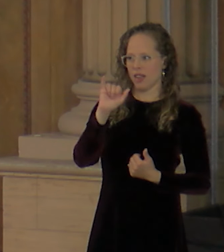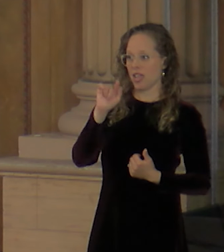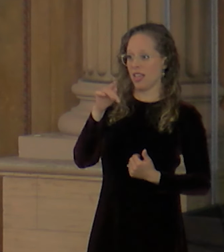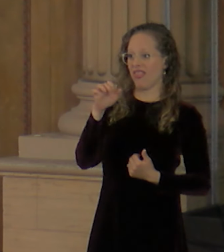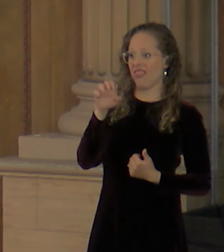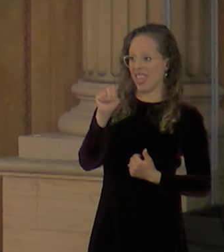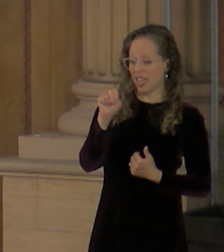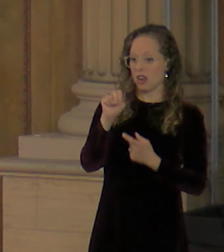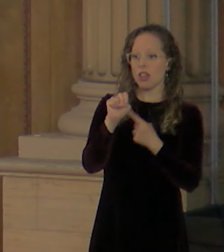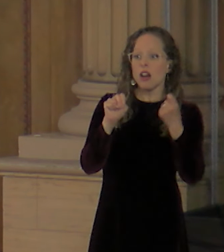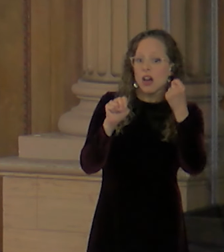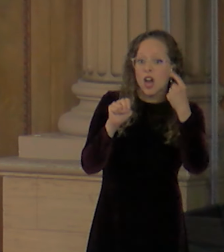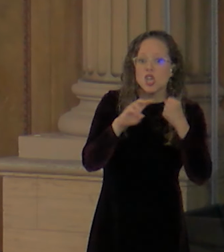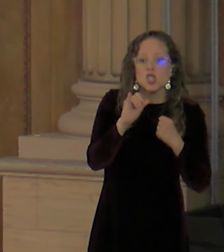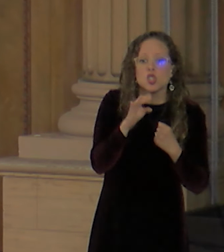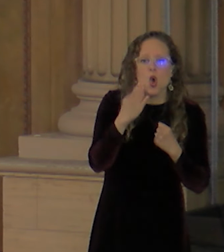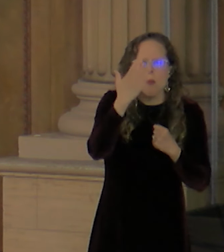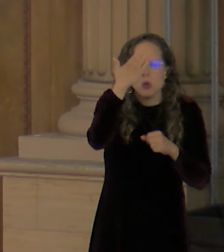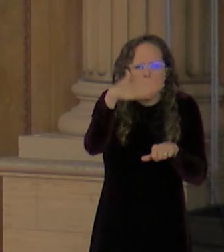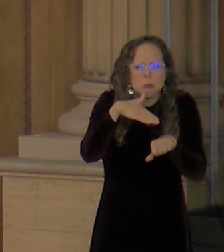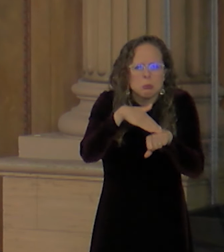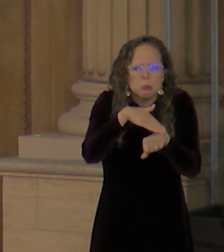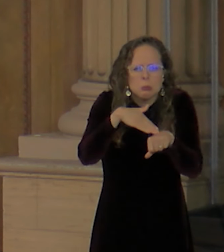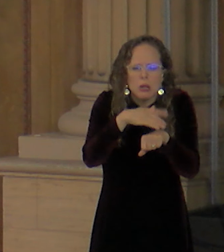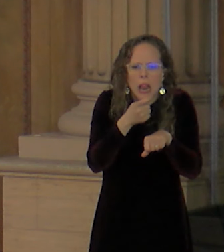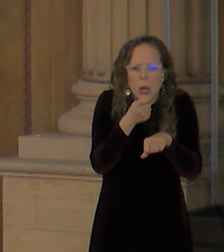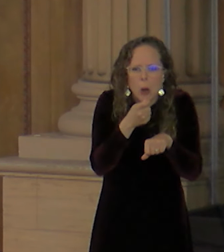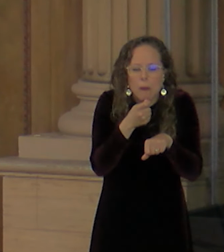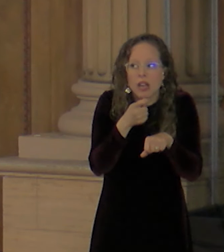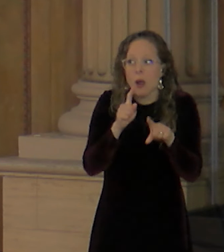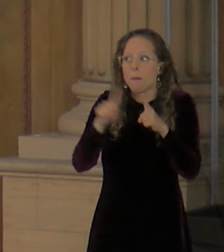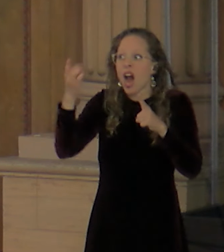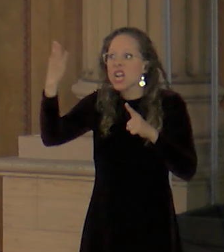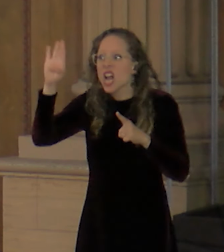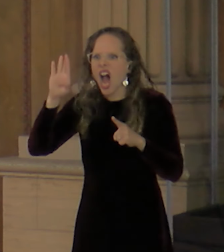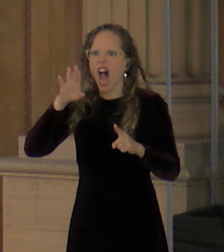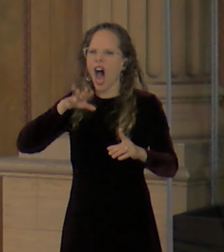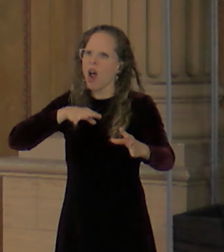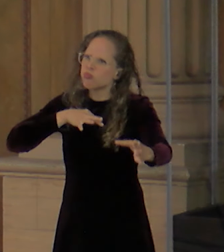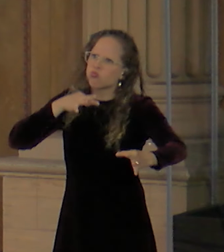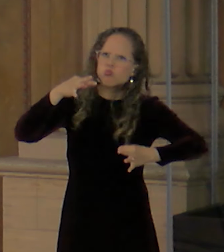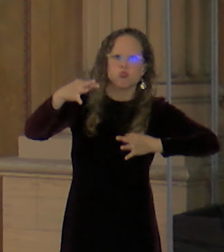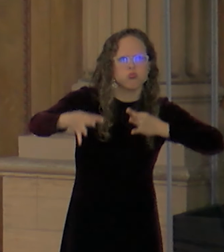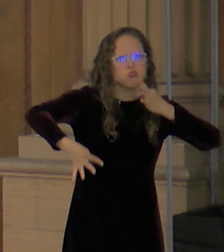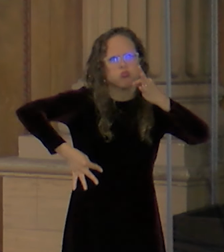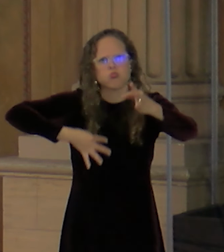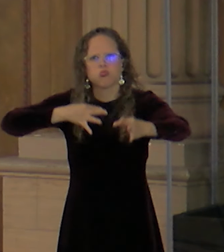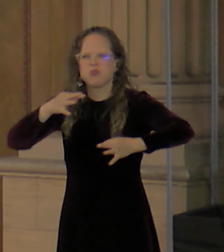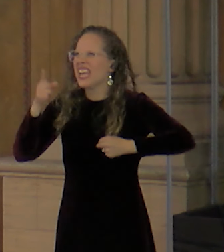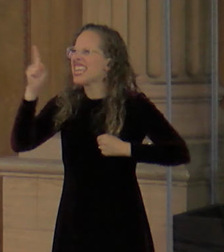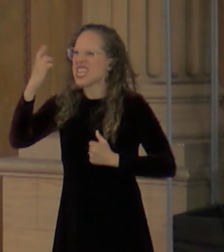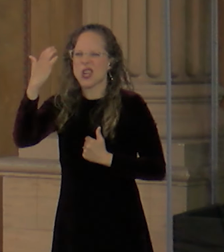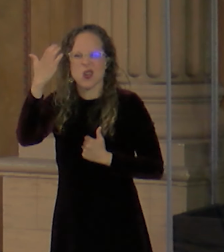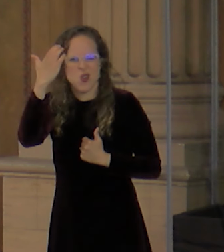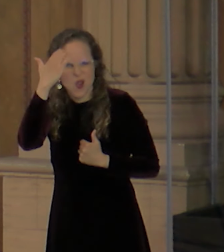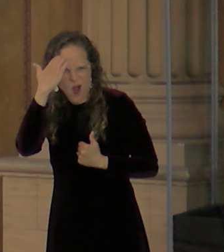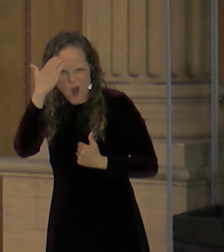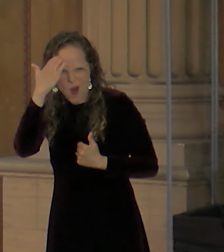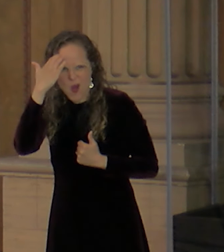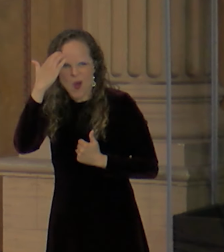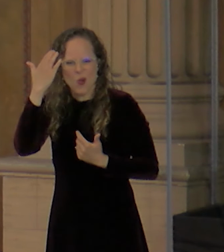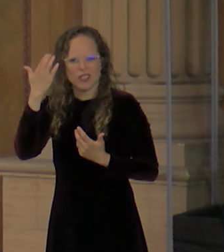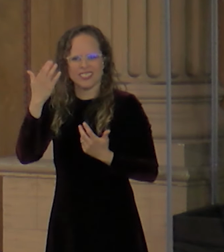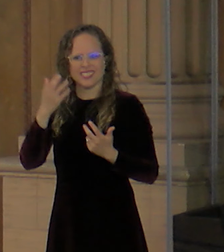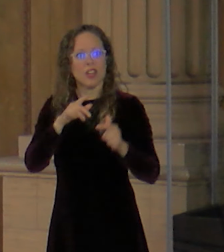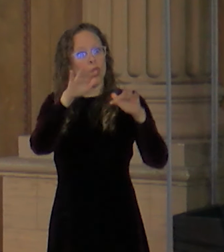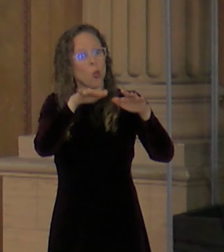because he couldn't see under the water. He couldn't see all the parts of it. But nothing is obscured to God. God can see it. The waves don't stop him from seeing what's going on.